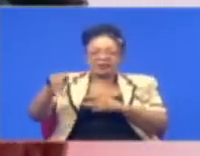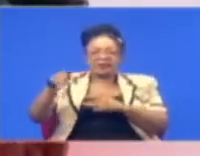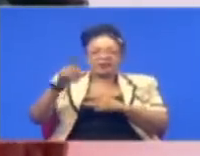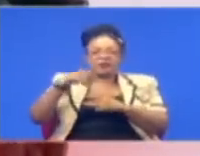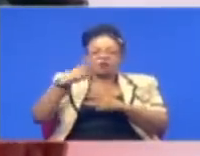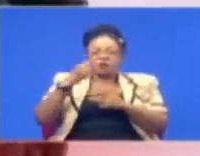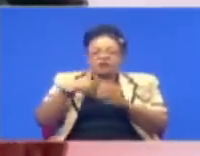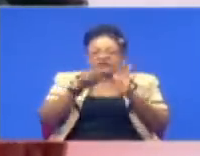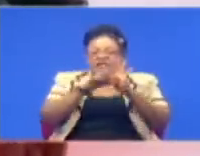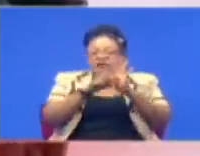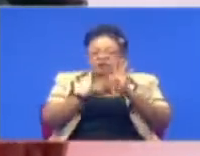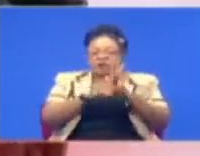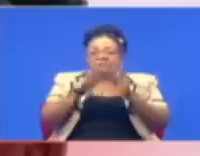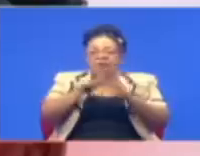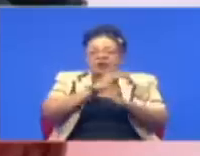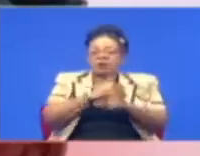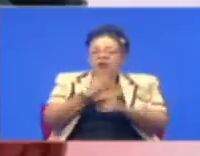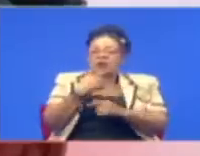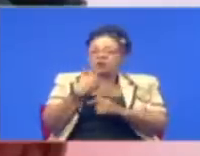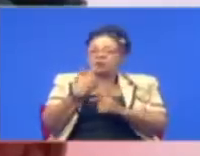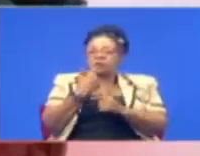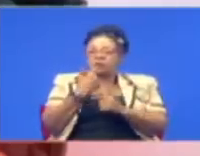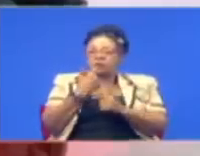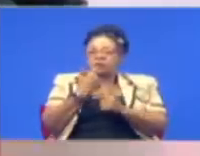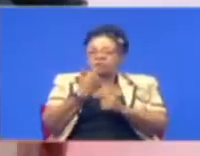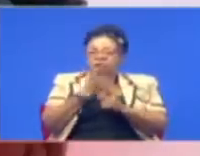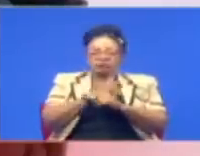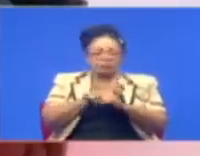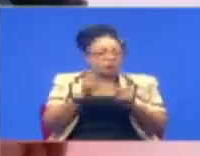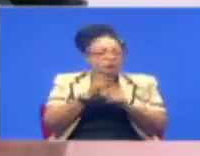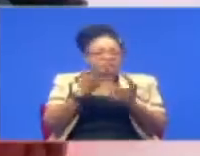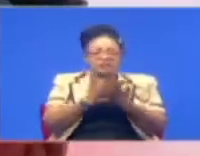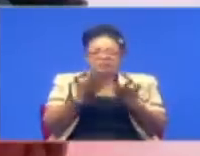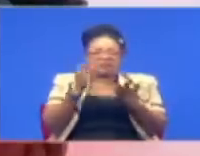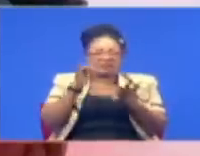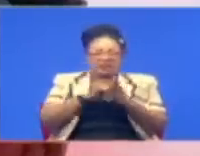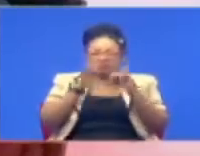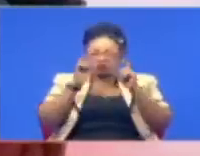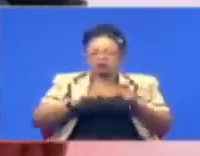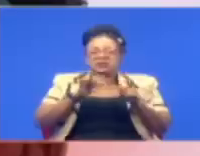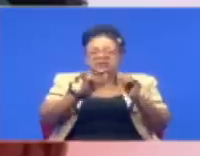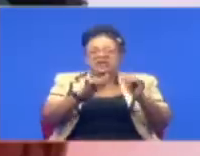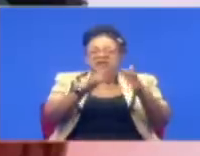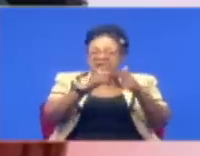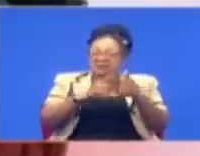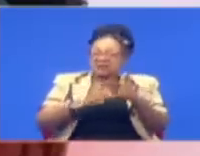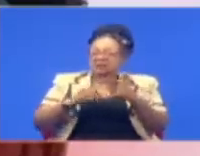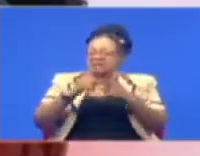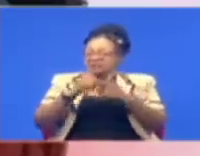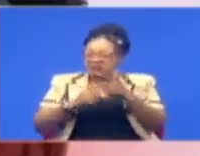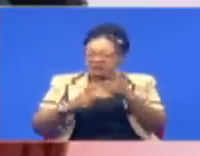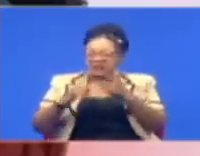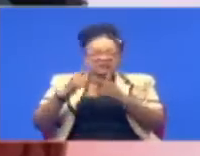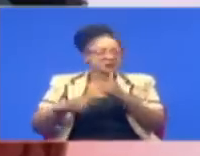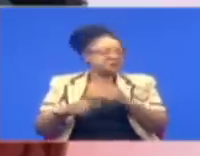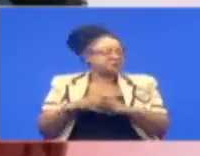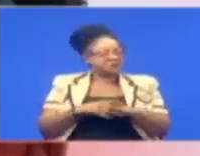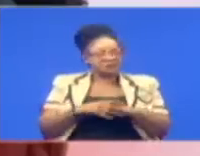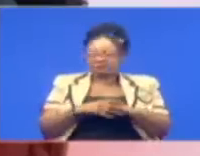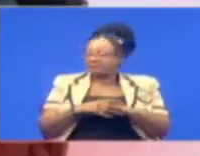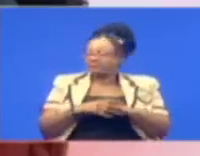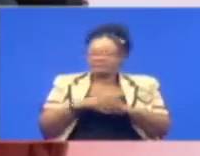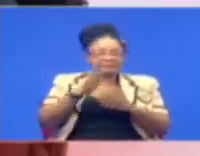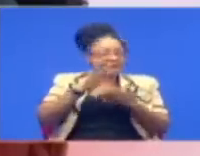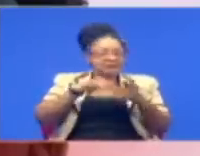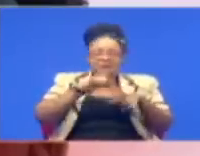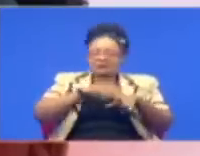legal power. It's not something that ought to take years. It's a single issue appeal. And I sometimes